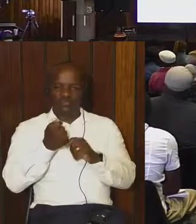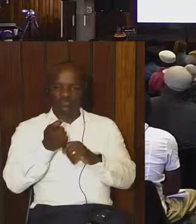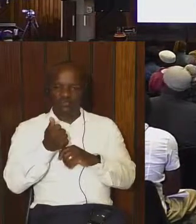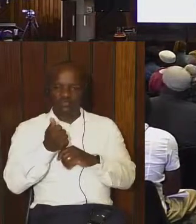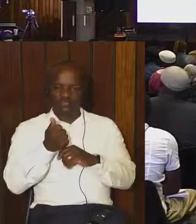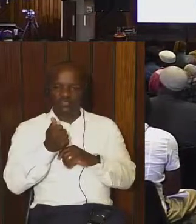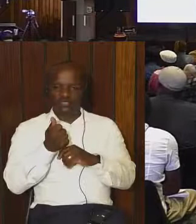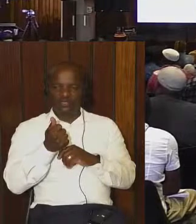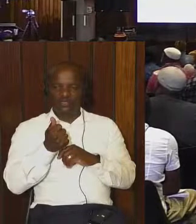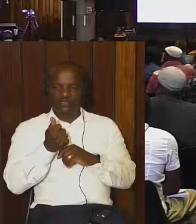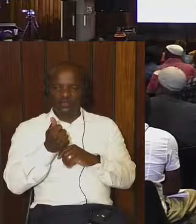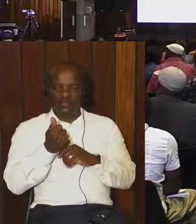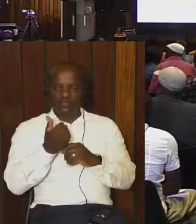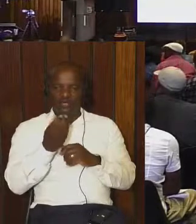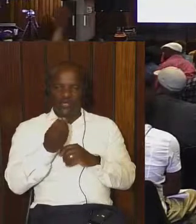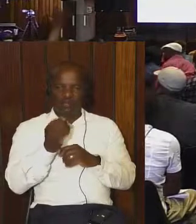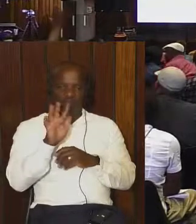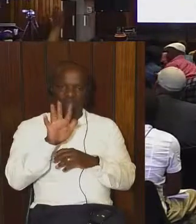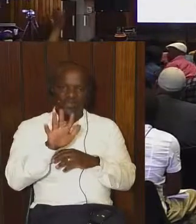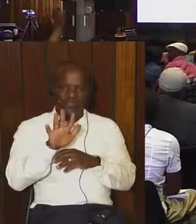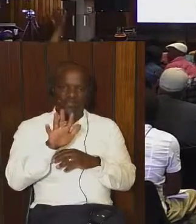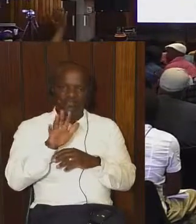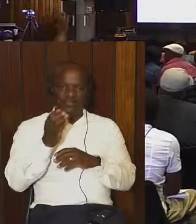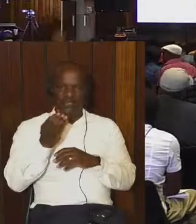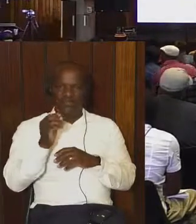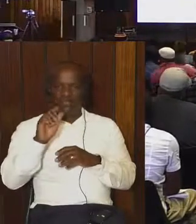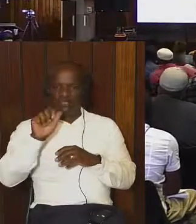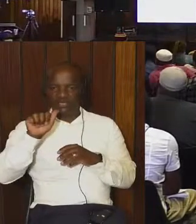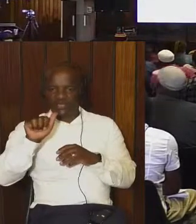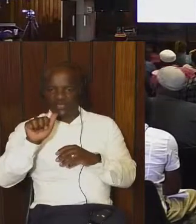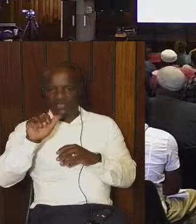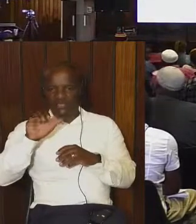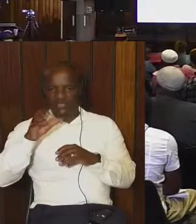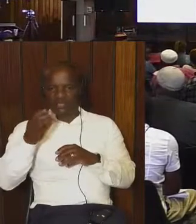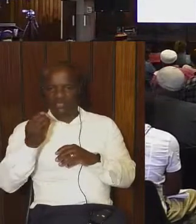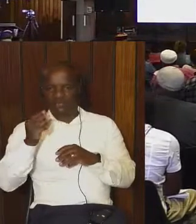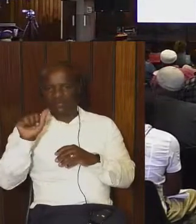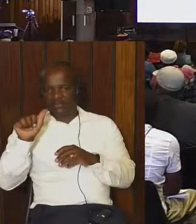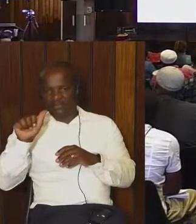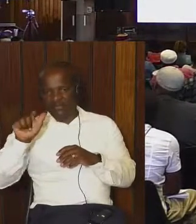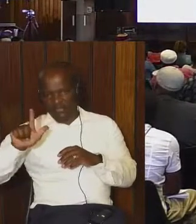So this is number 5, number 6, number 7. Okay, that's fine.